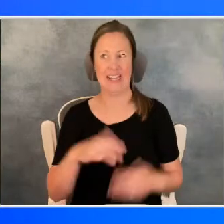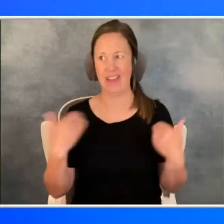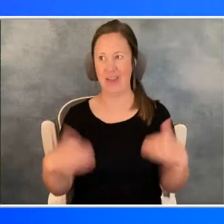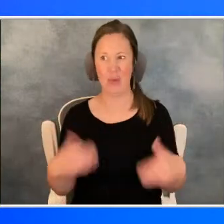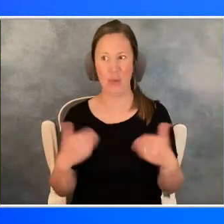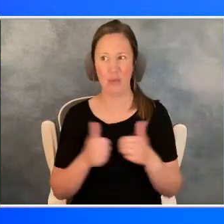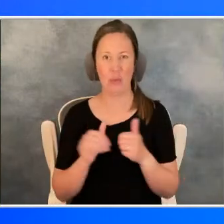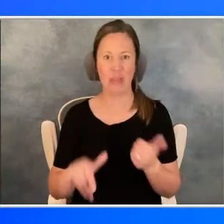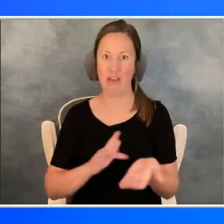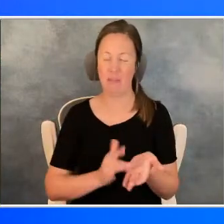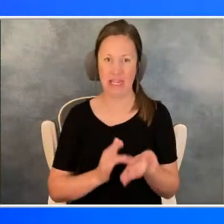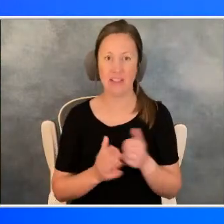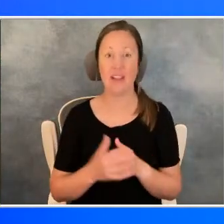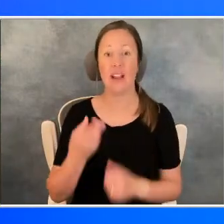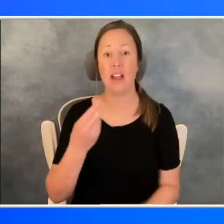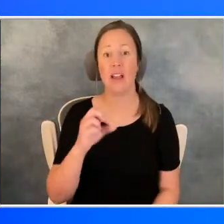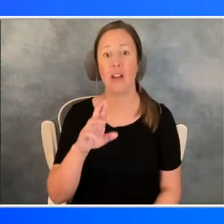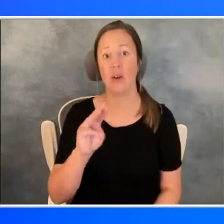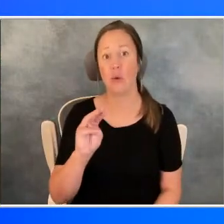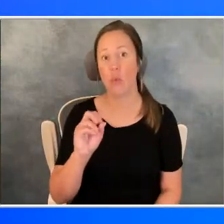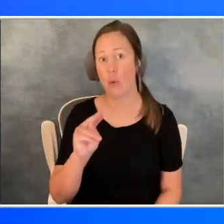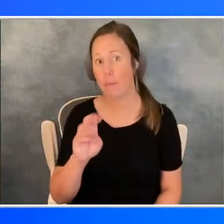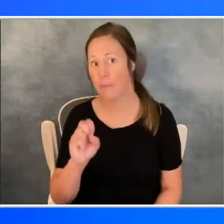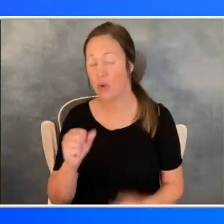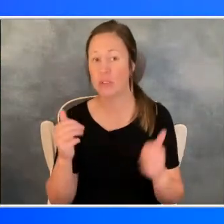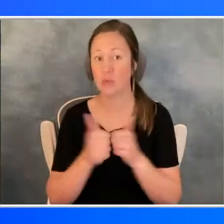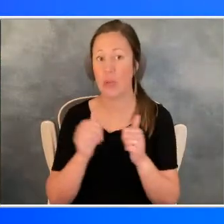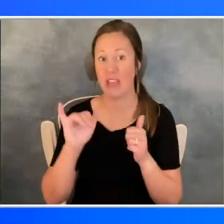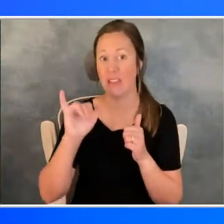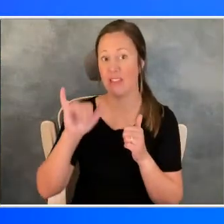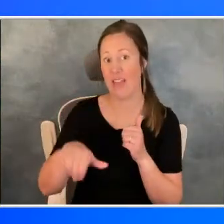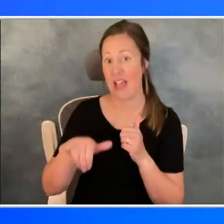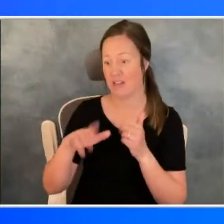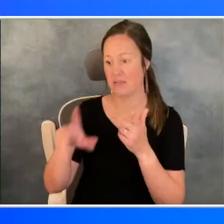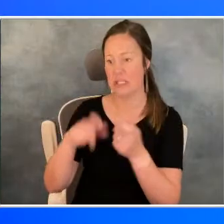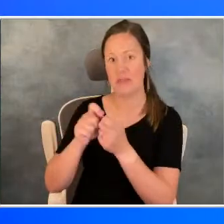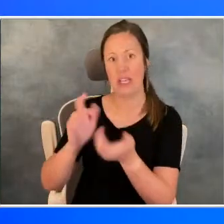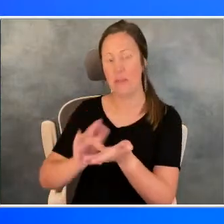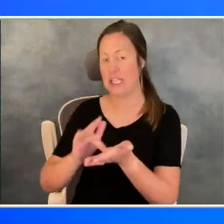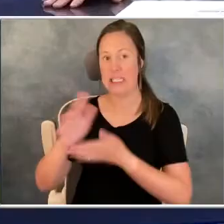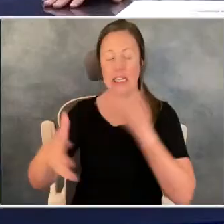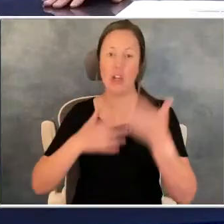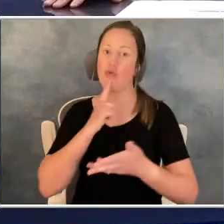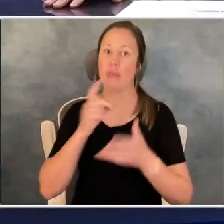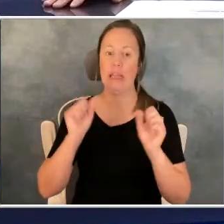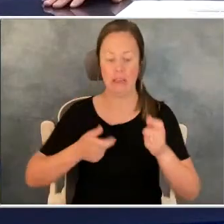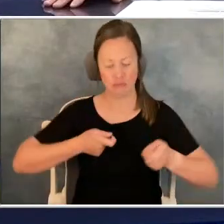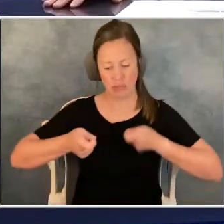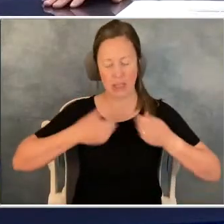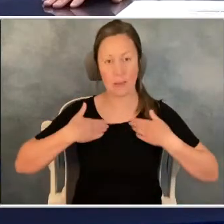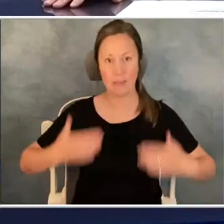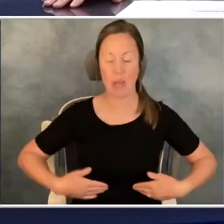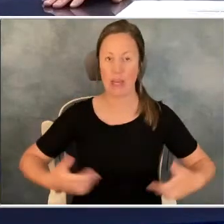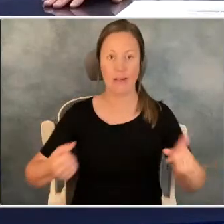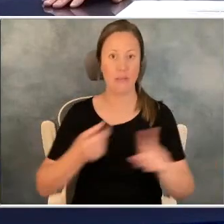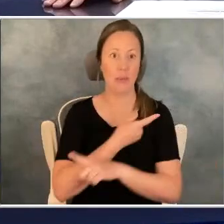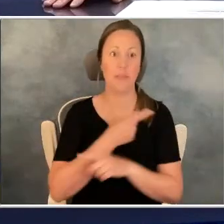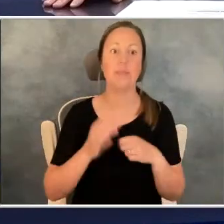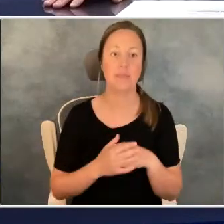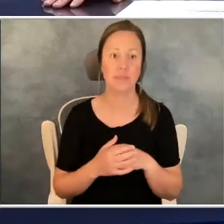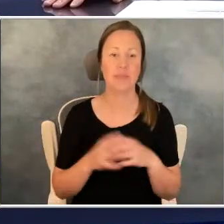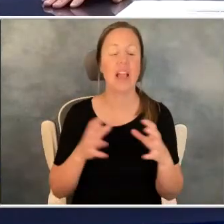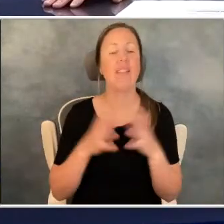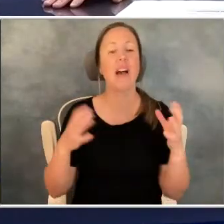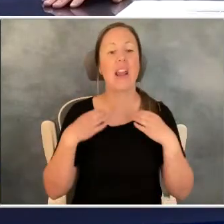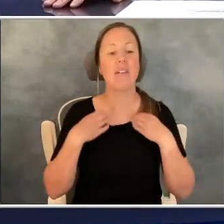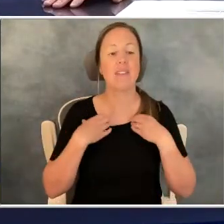the hormones like levothyroxine, and they can regulate your body, it can make a big difference. So, I do a lot of lung transplant follow-up. We work closely with Barnes Hospital